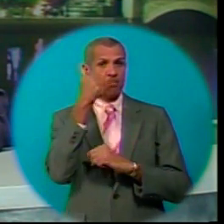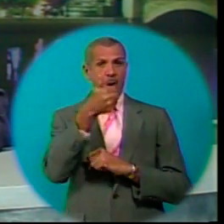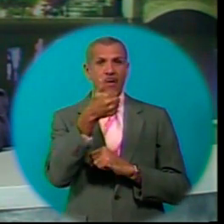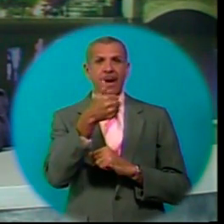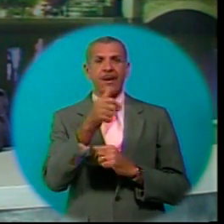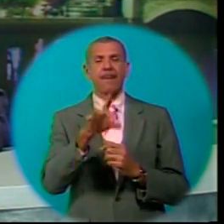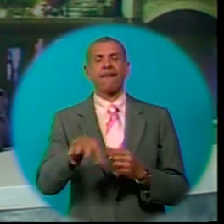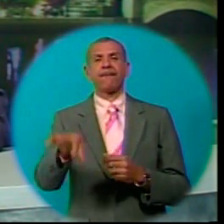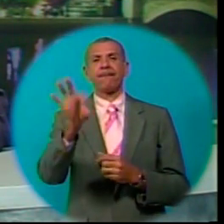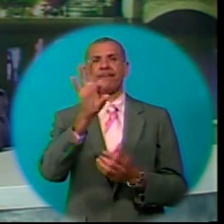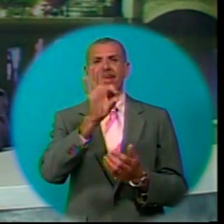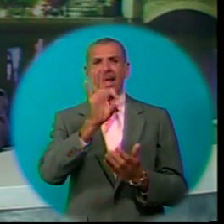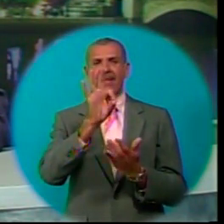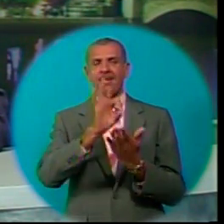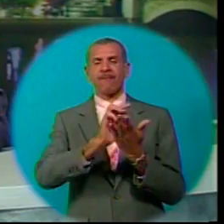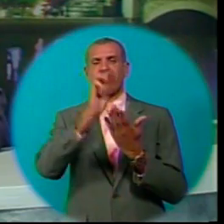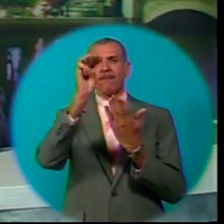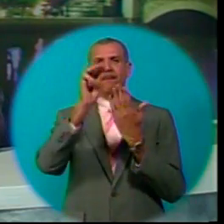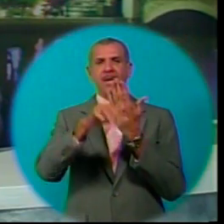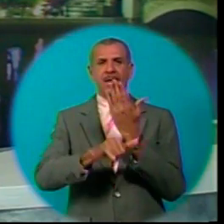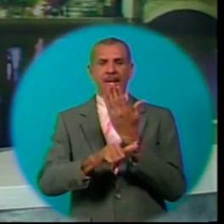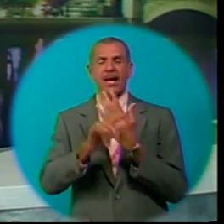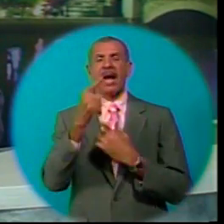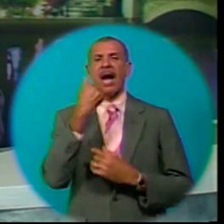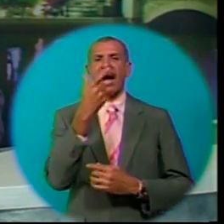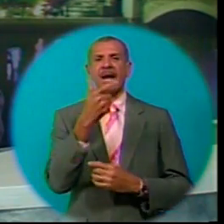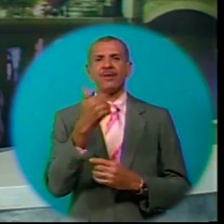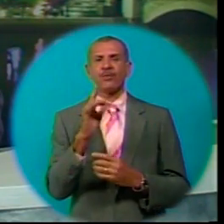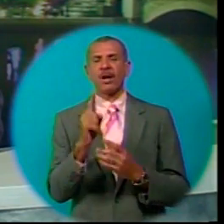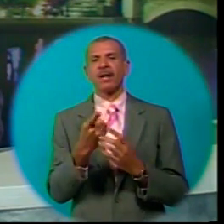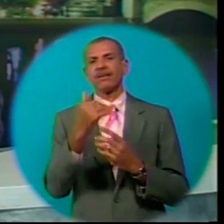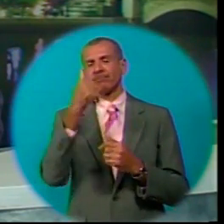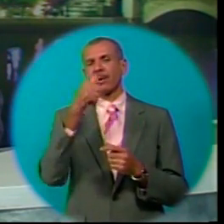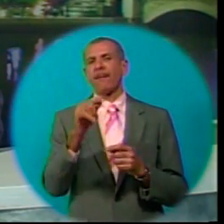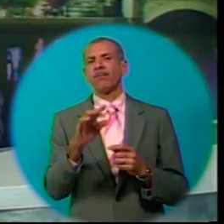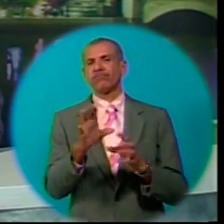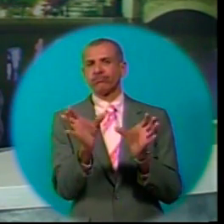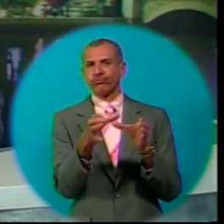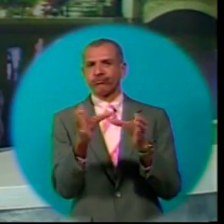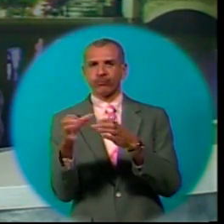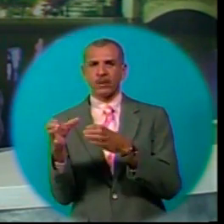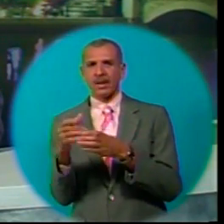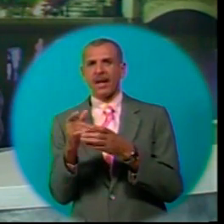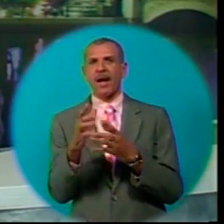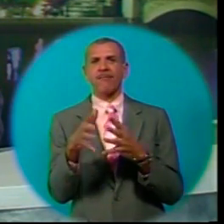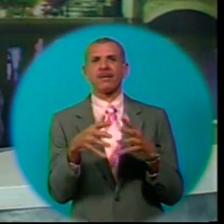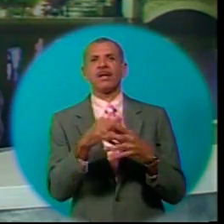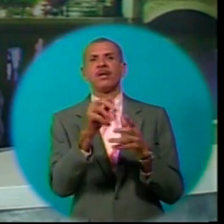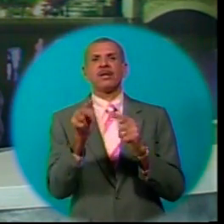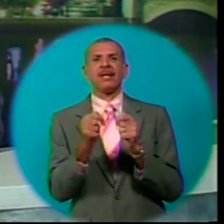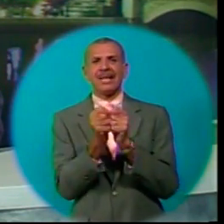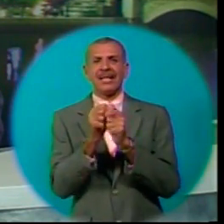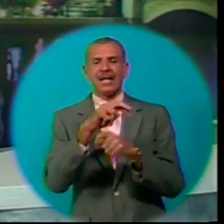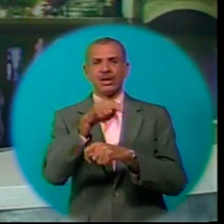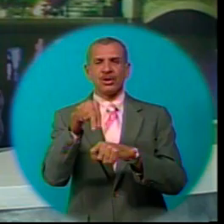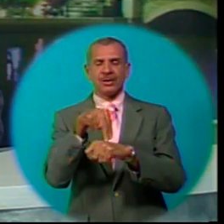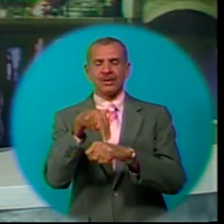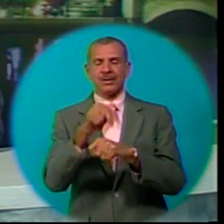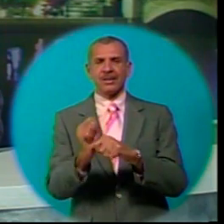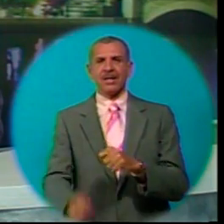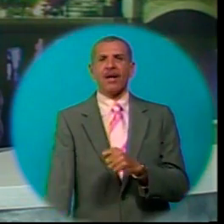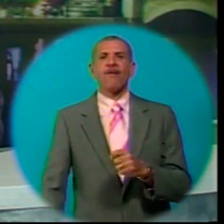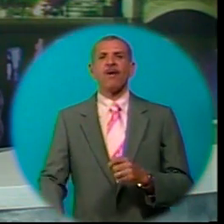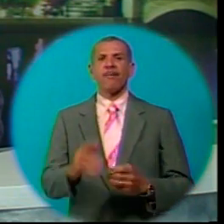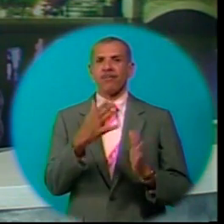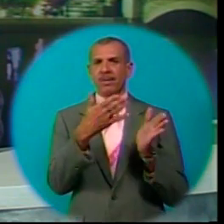in preparation for the 21st session of the Conference of the Parties of the United Nations Framework Convention on Climate Change,